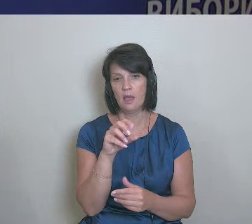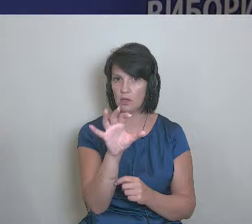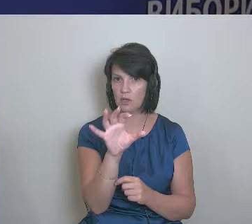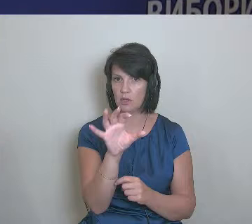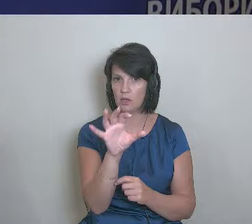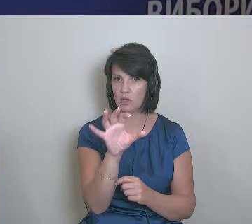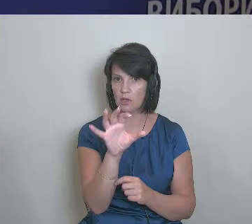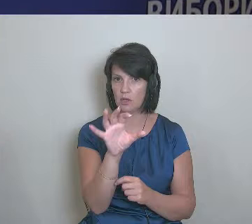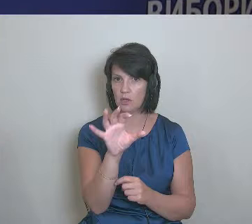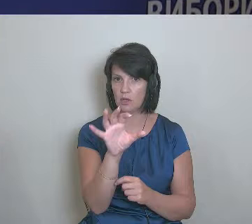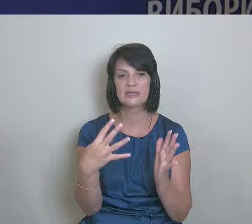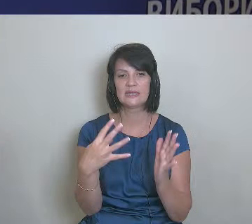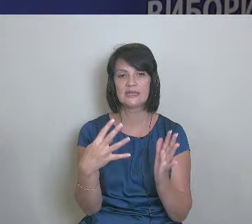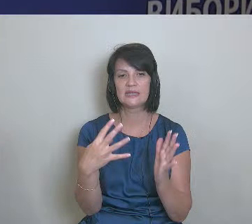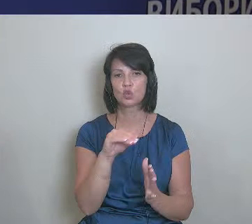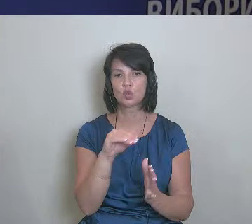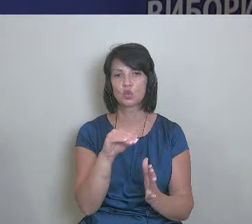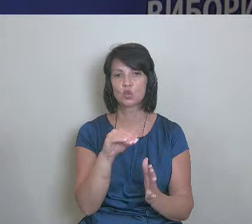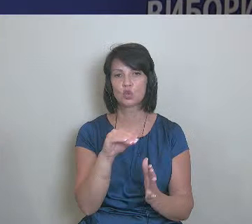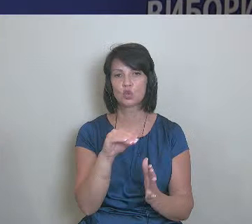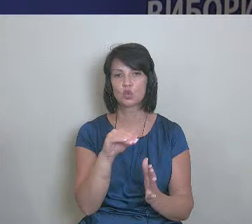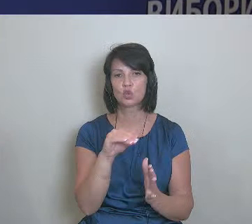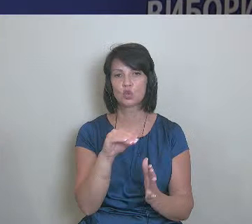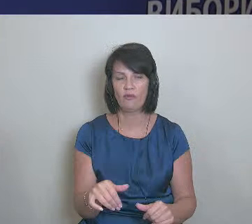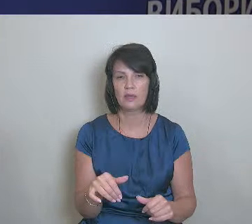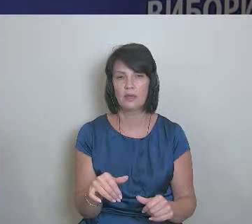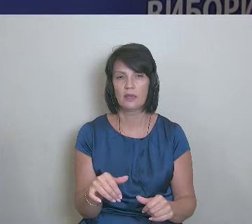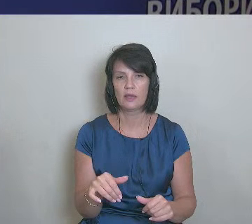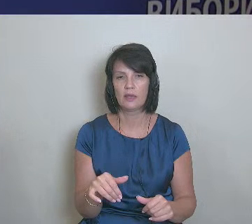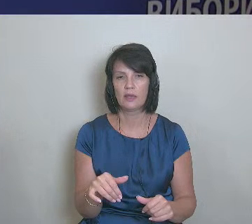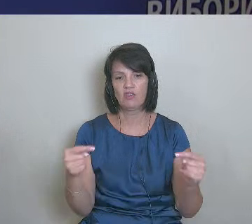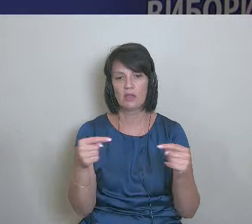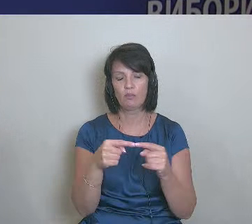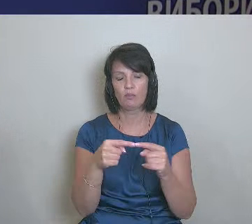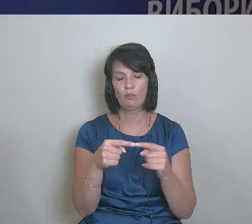But what you asked about,